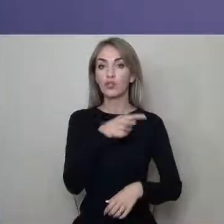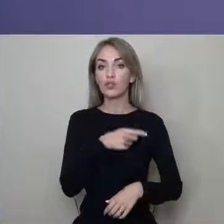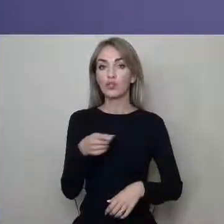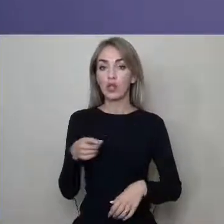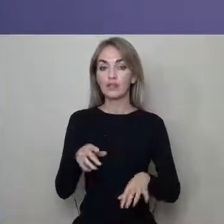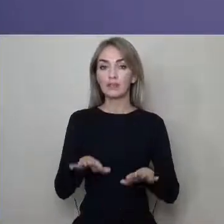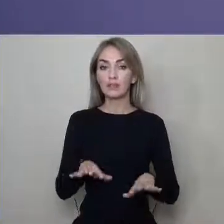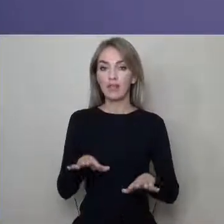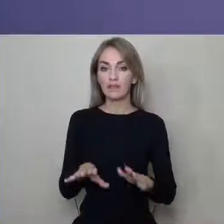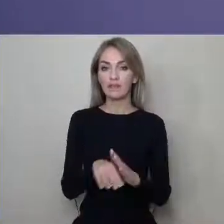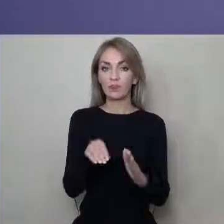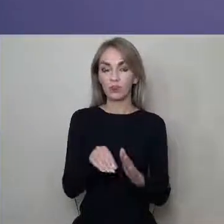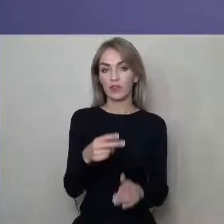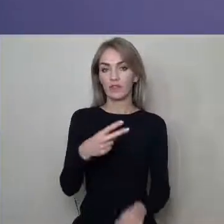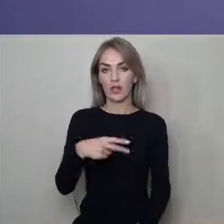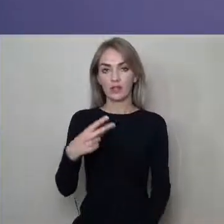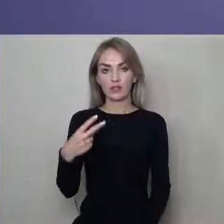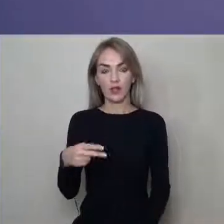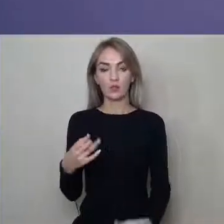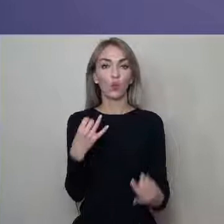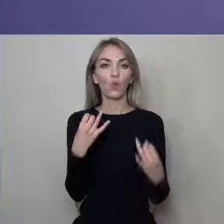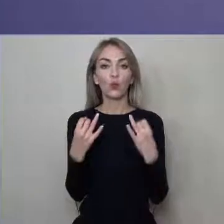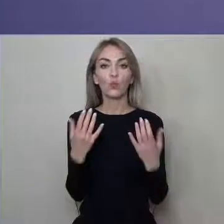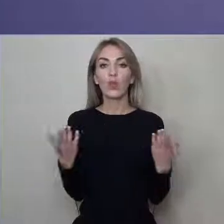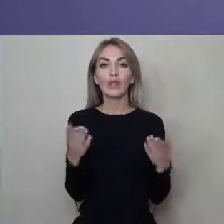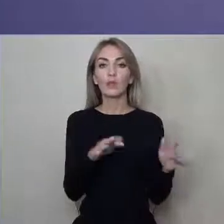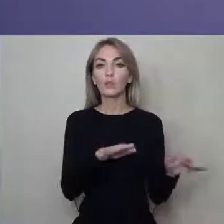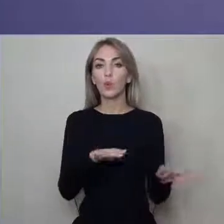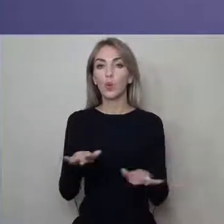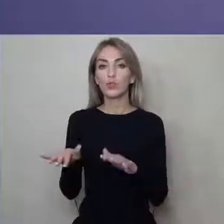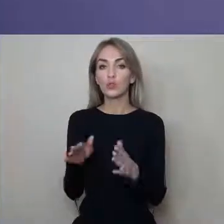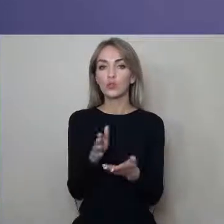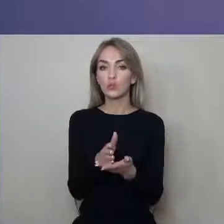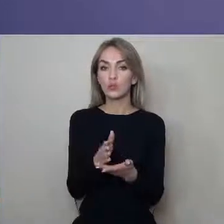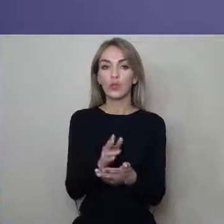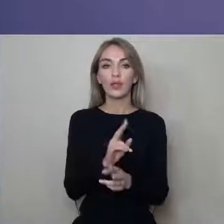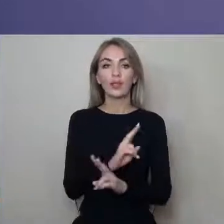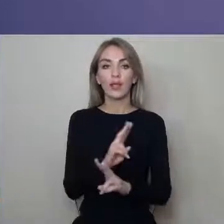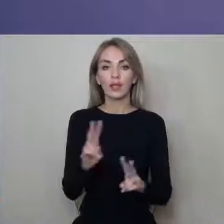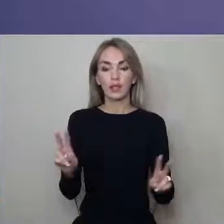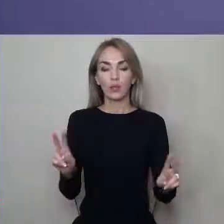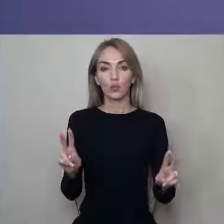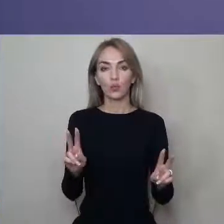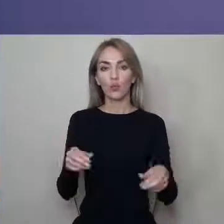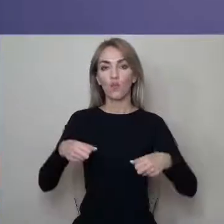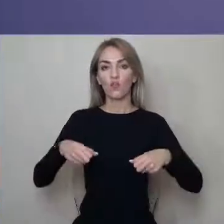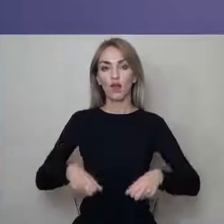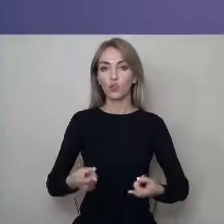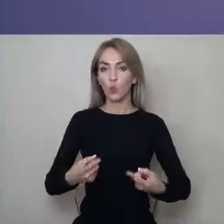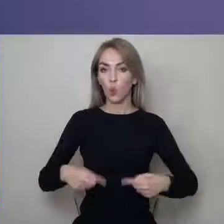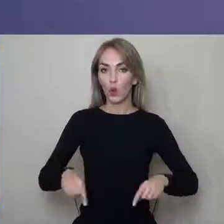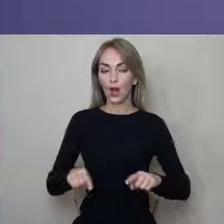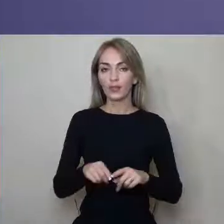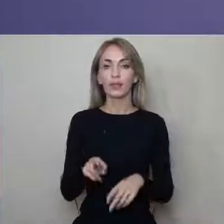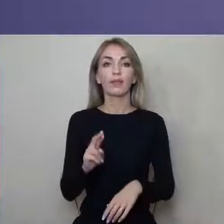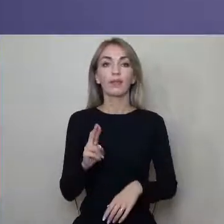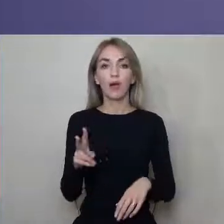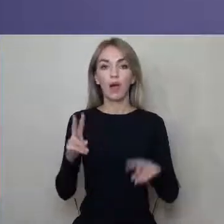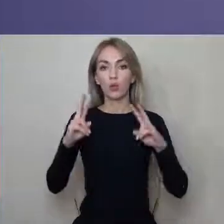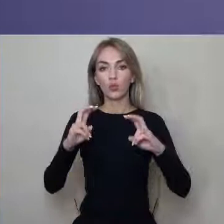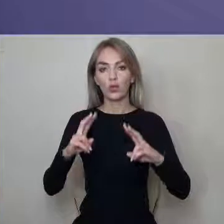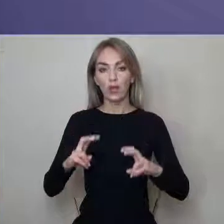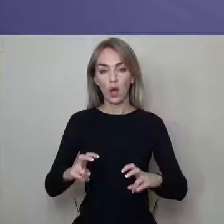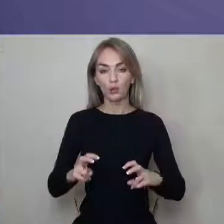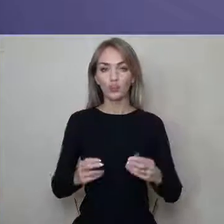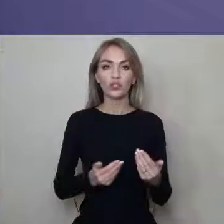of the rights at the local elections 2020, the procedures that are there, and designated authorities to